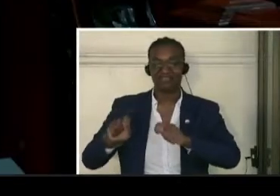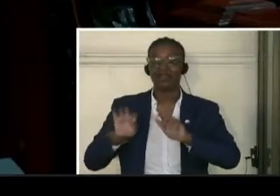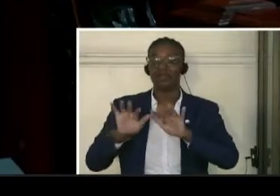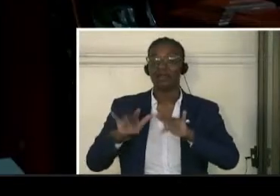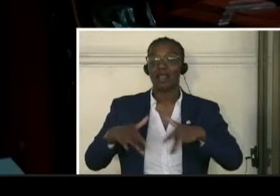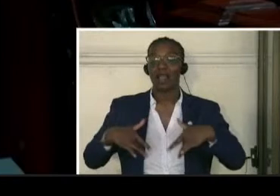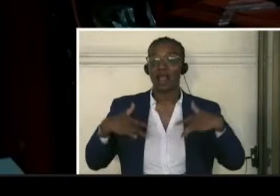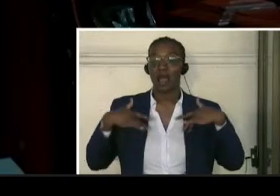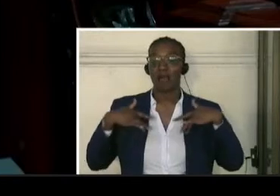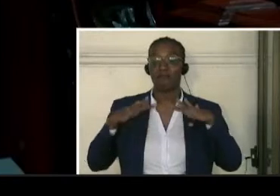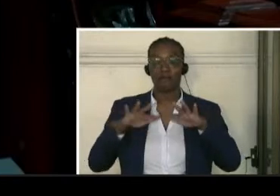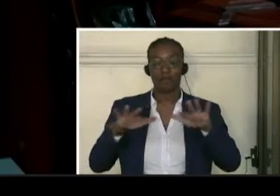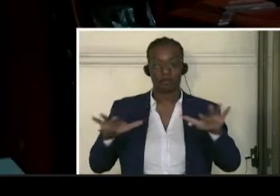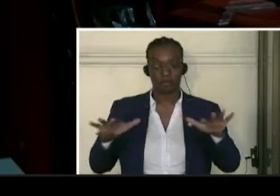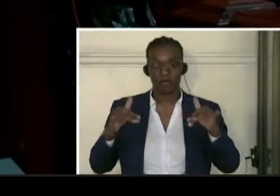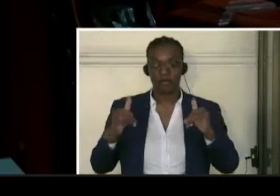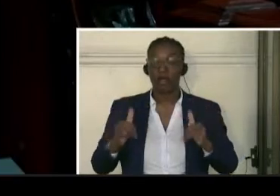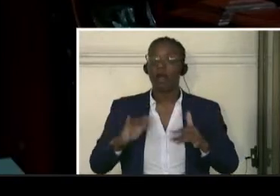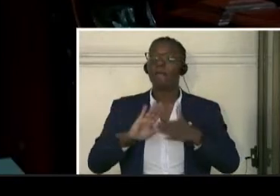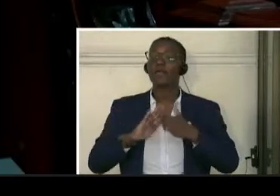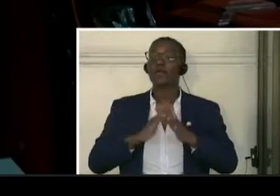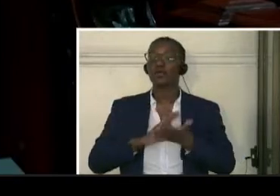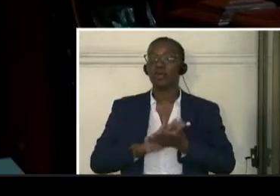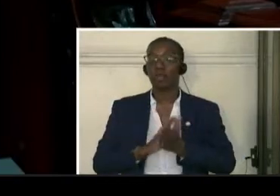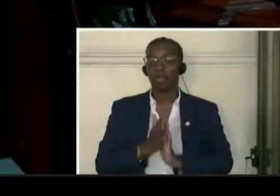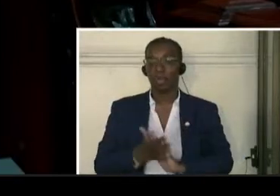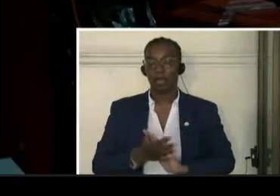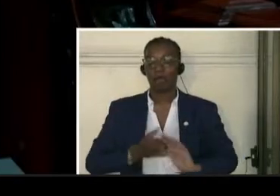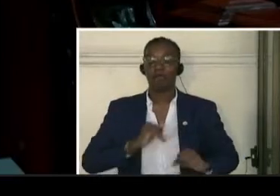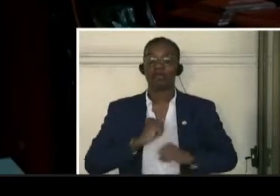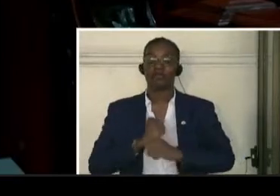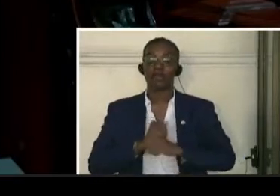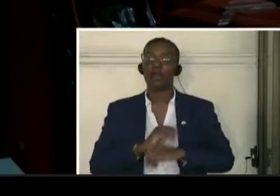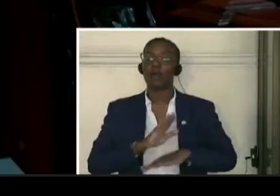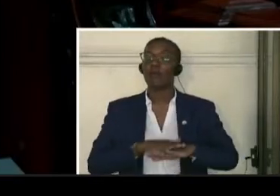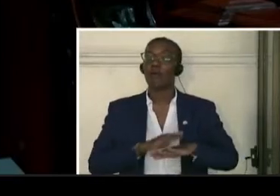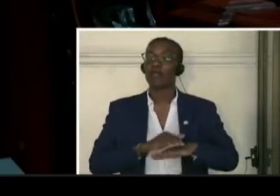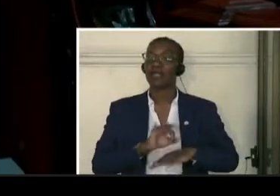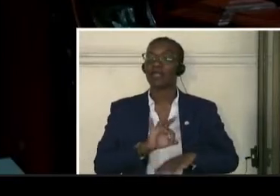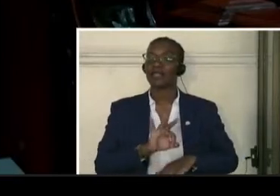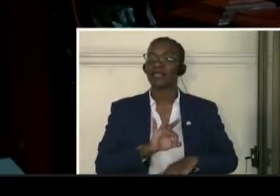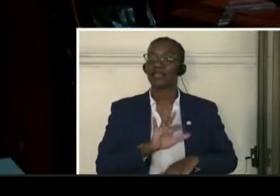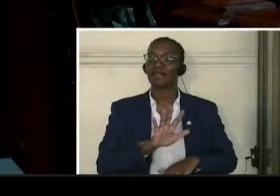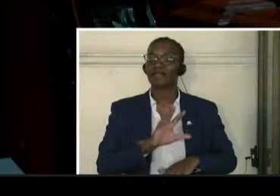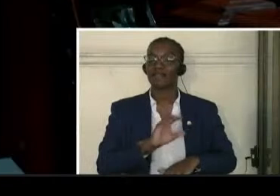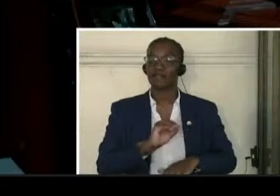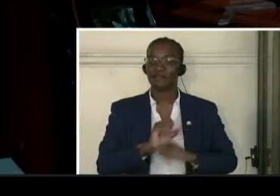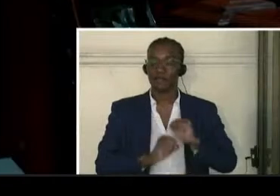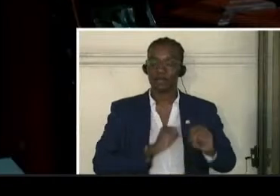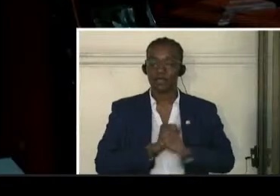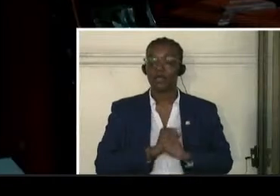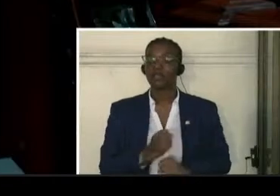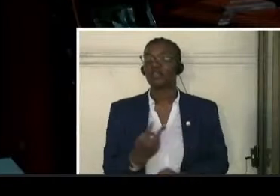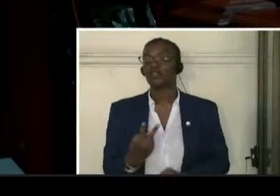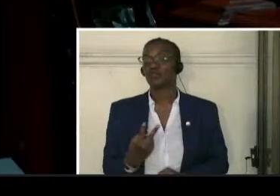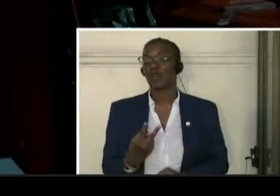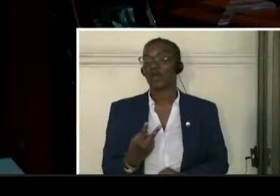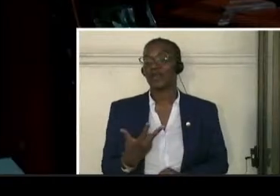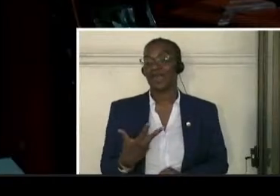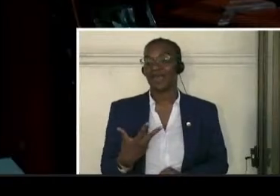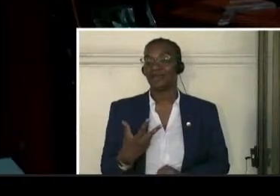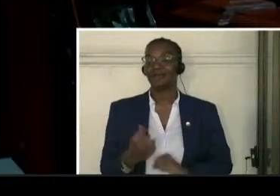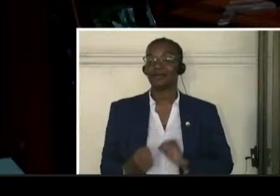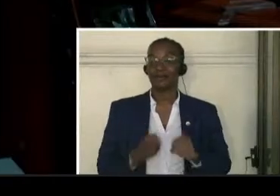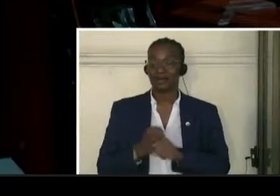our people, because the destruction was made for more than 350 years, and it's only 28 years. And people fail